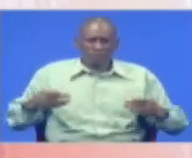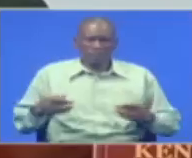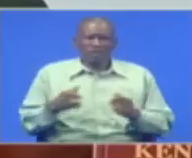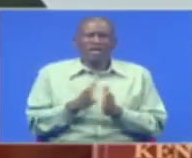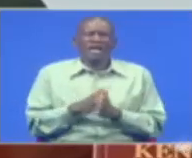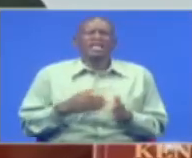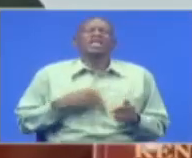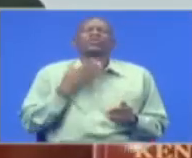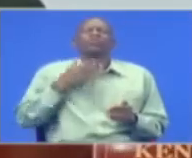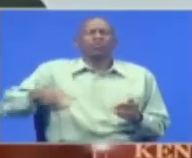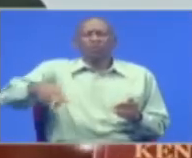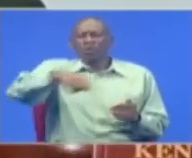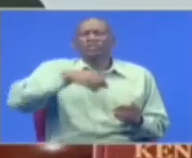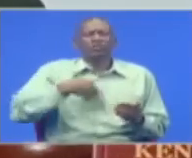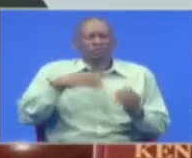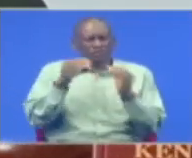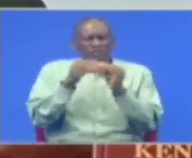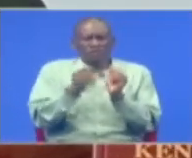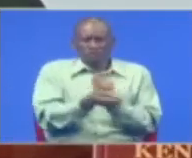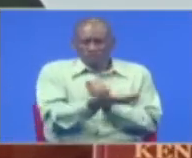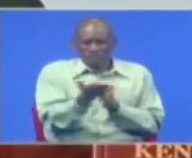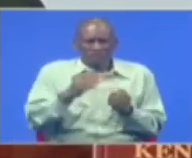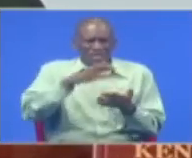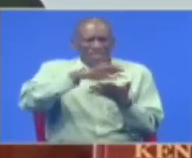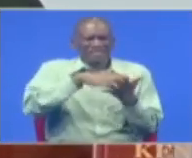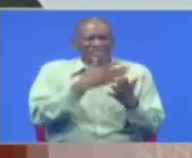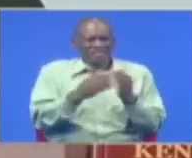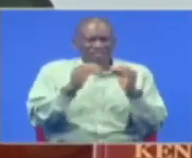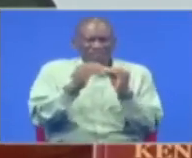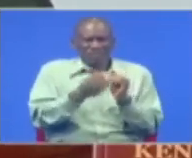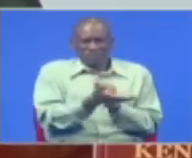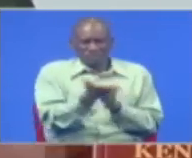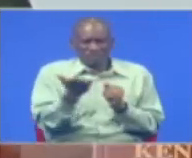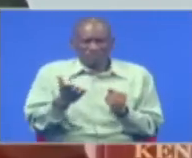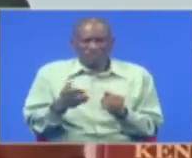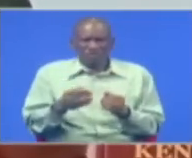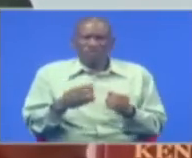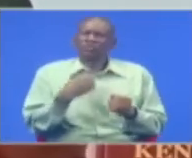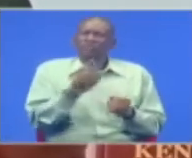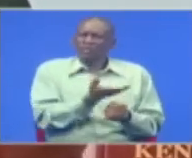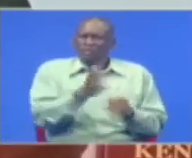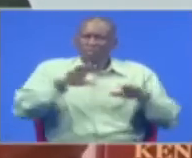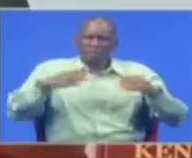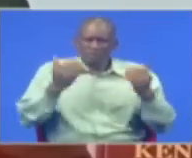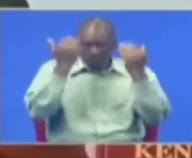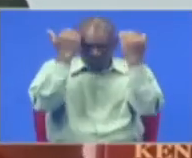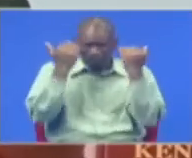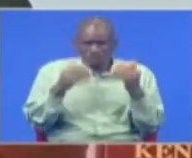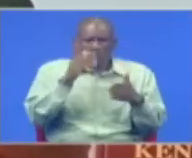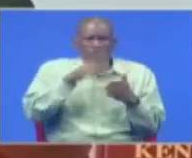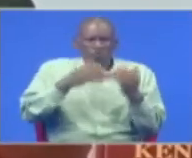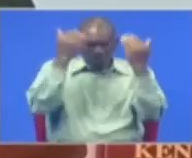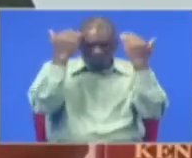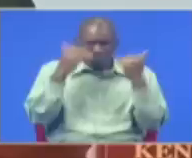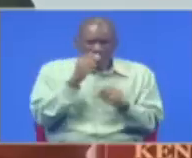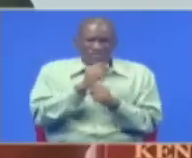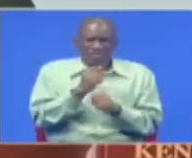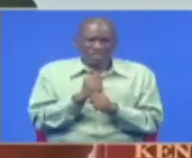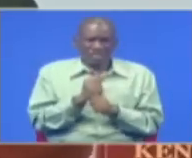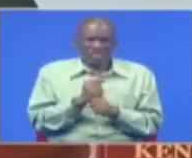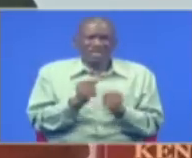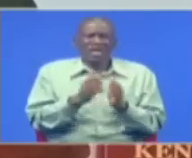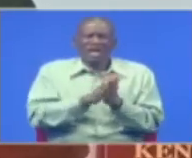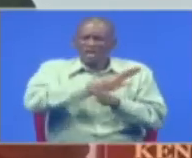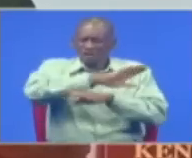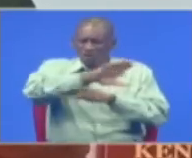us to have a session with them, a structured meeting with them, just to tell them about the judiciary, what the judiciary does, and all that,